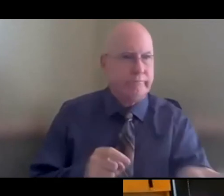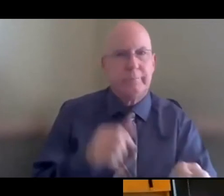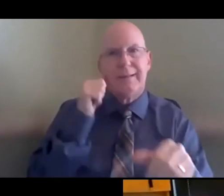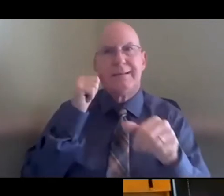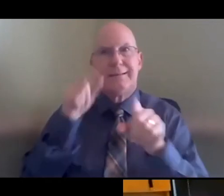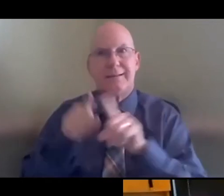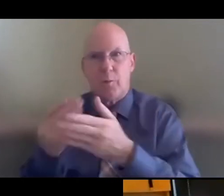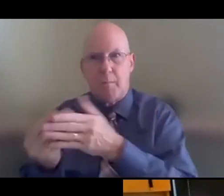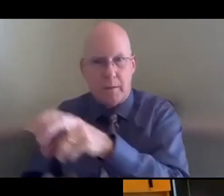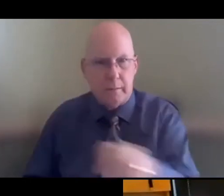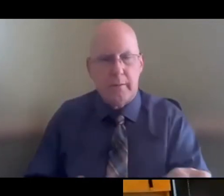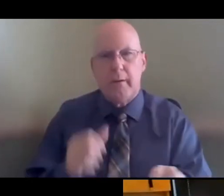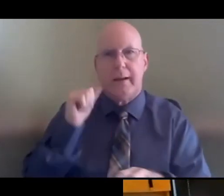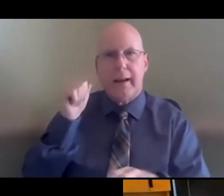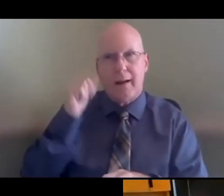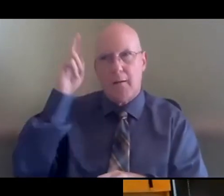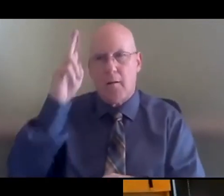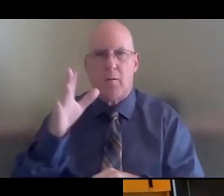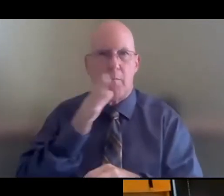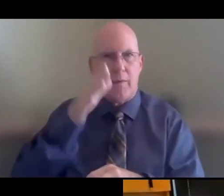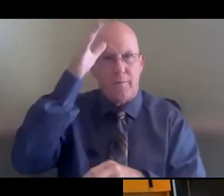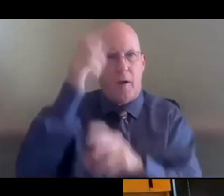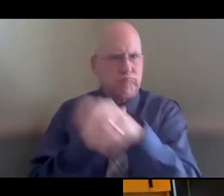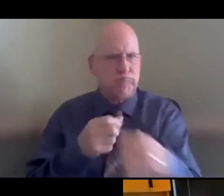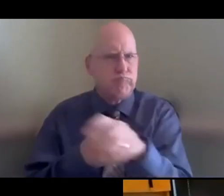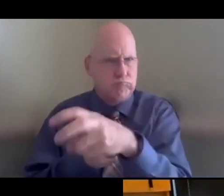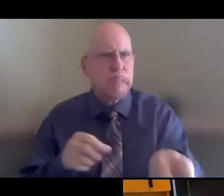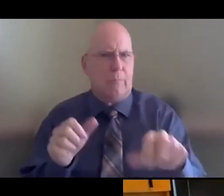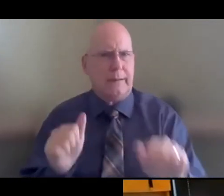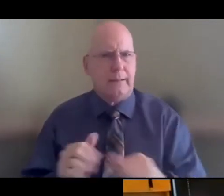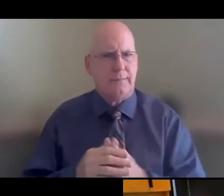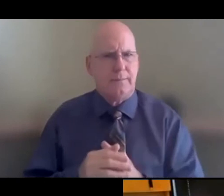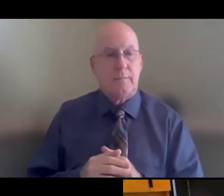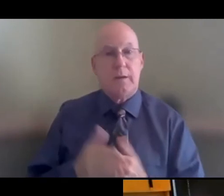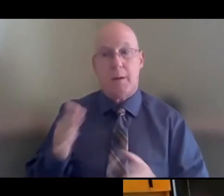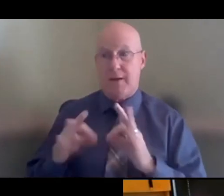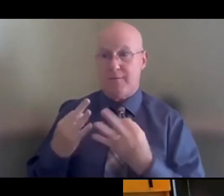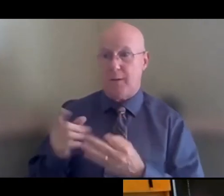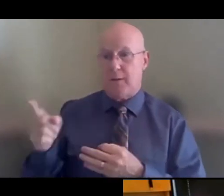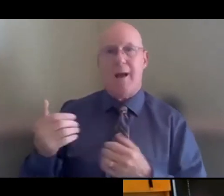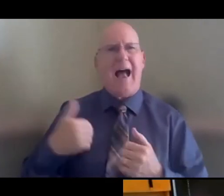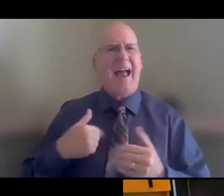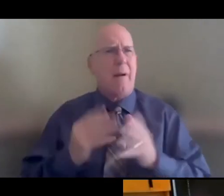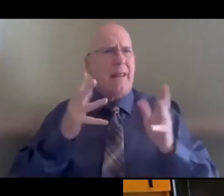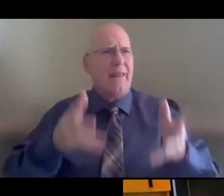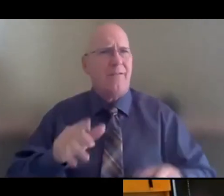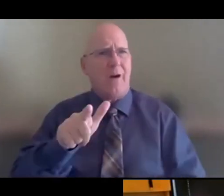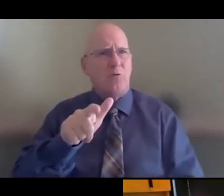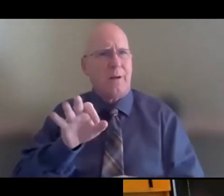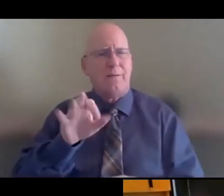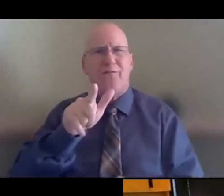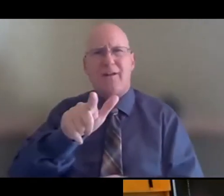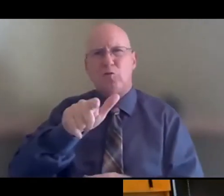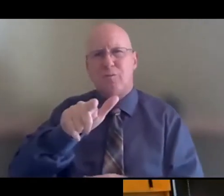aunt, a cousin, a mom, a dad. So you might have a family member that's like, I got leftover 529 funds. I